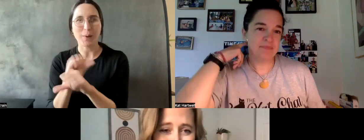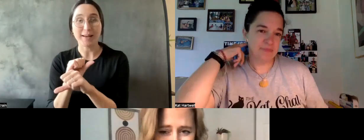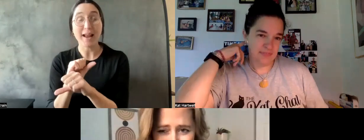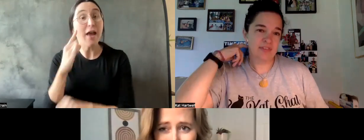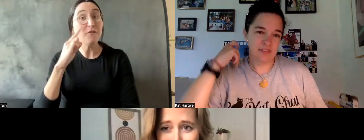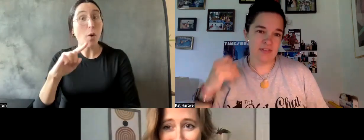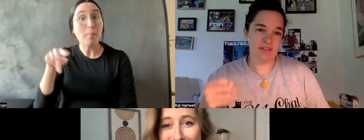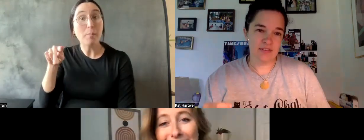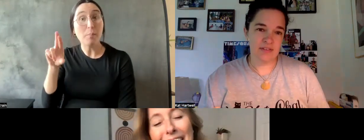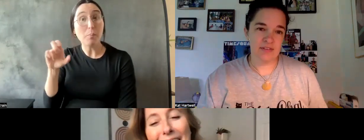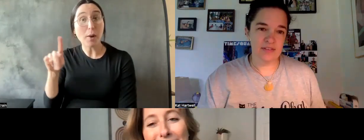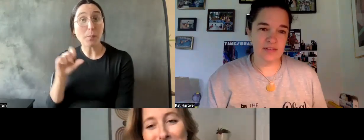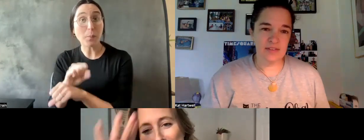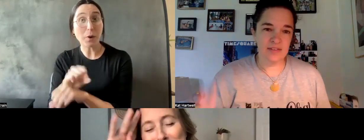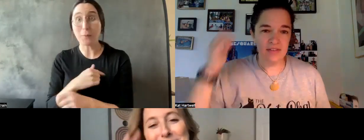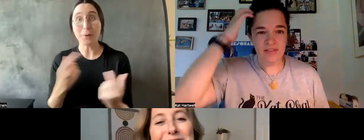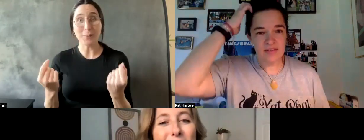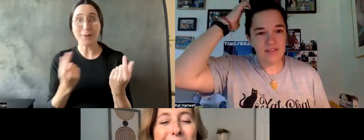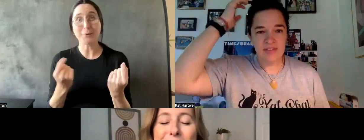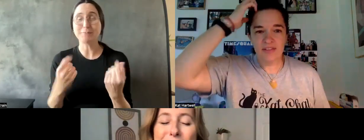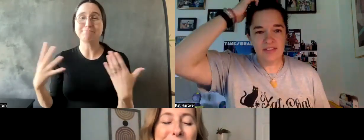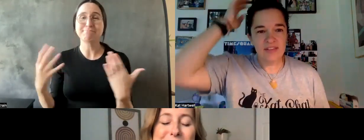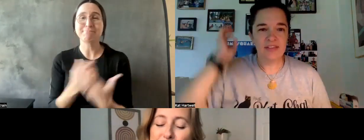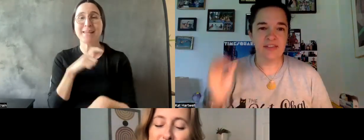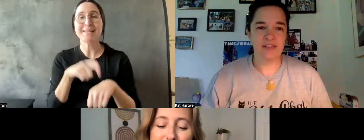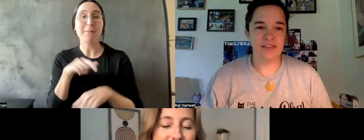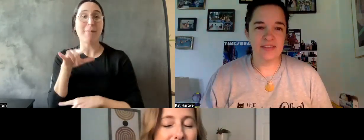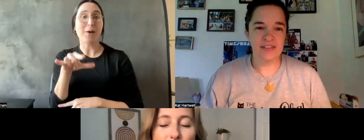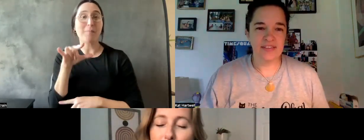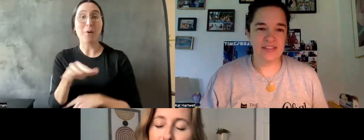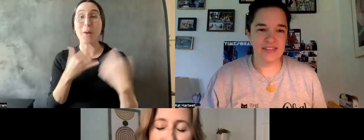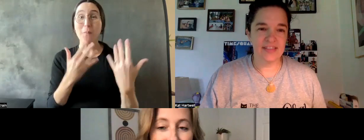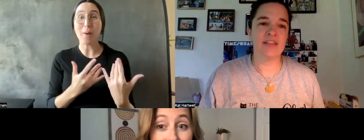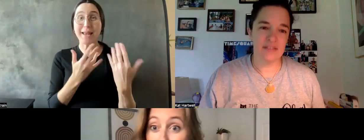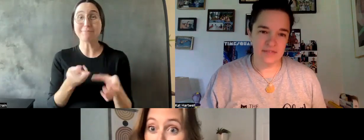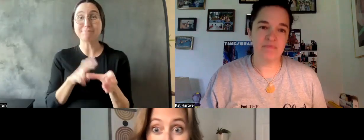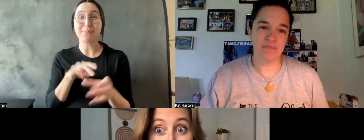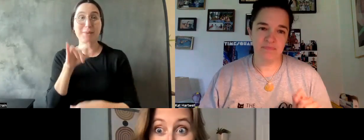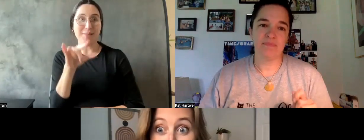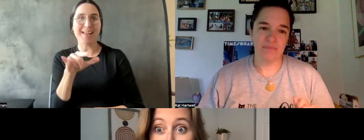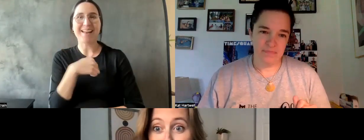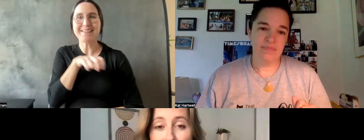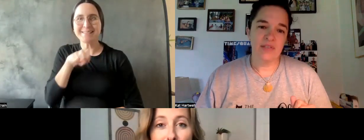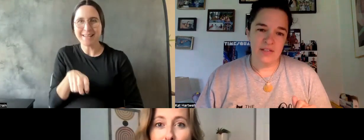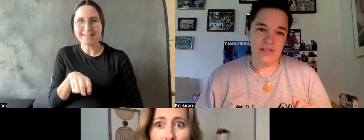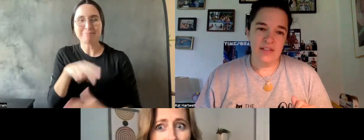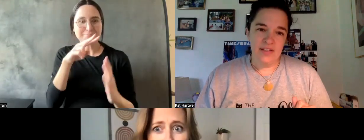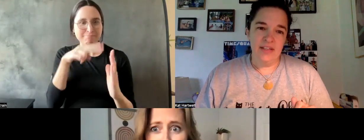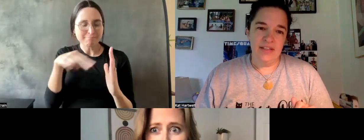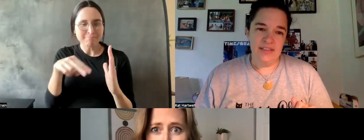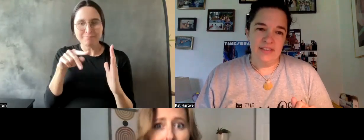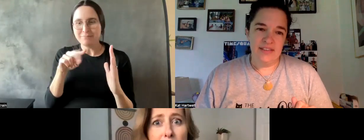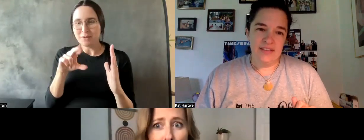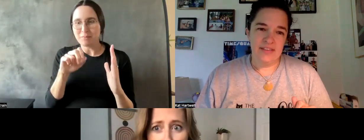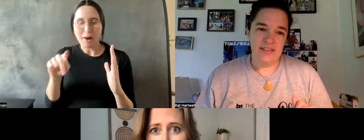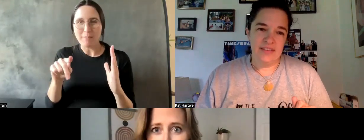on the plane. And it's interesting because that's one question, and it might be one of yours, how